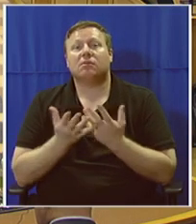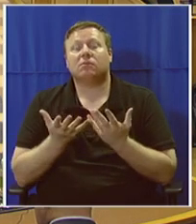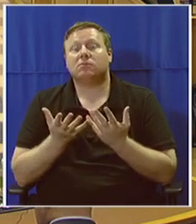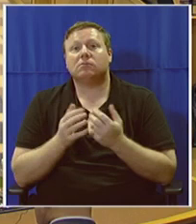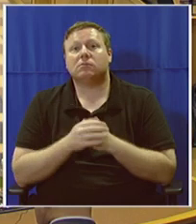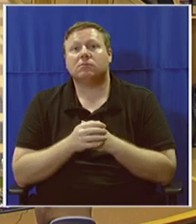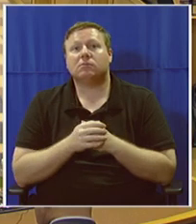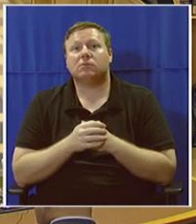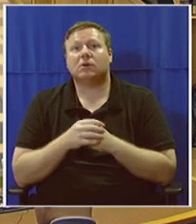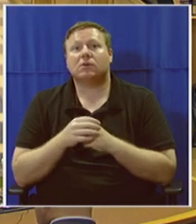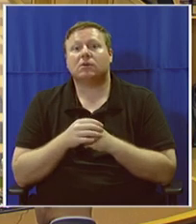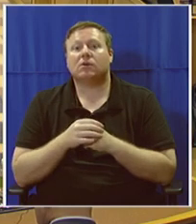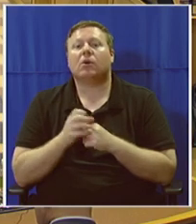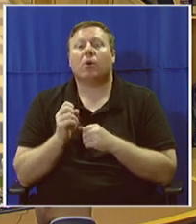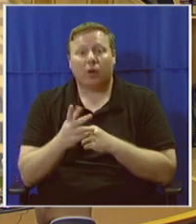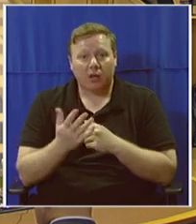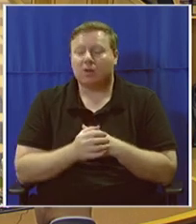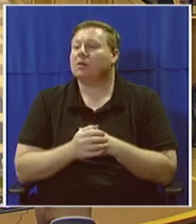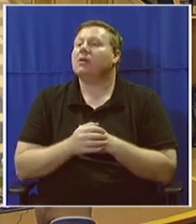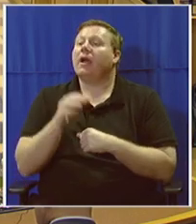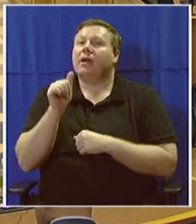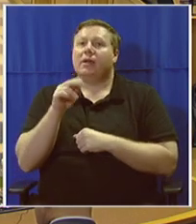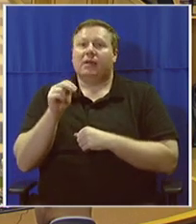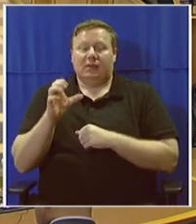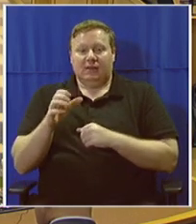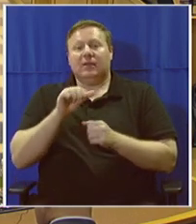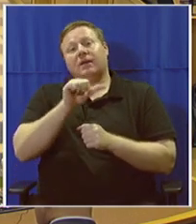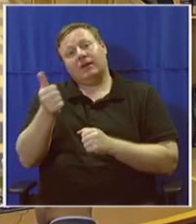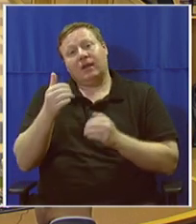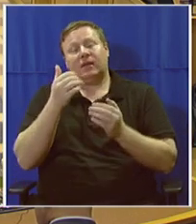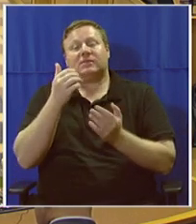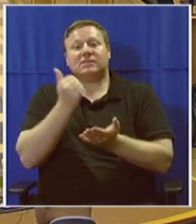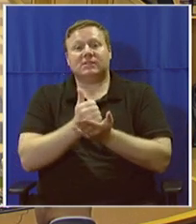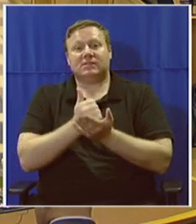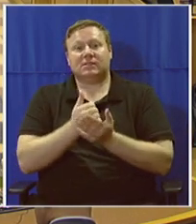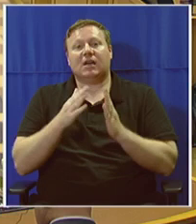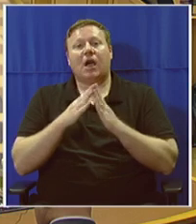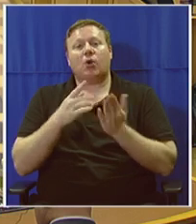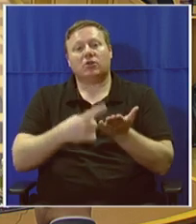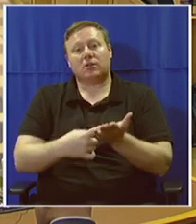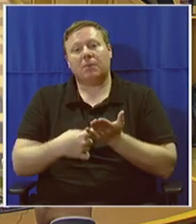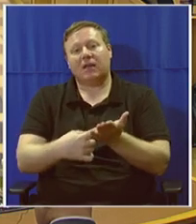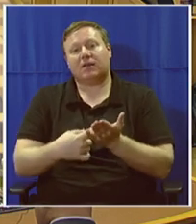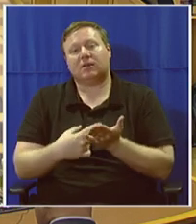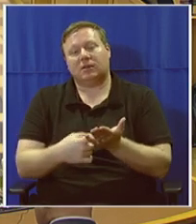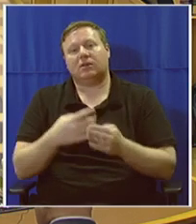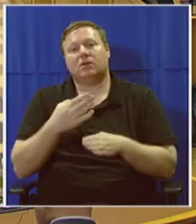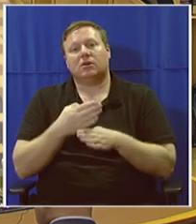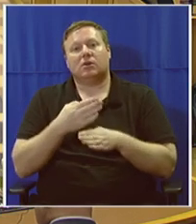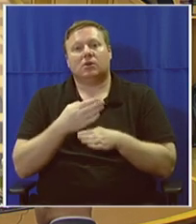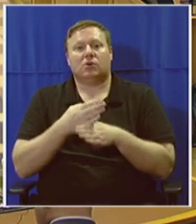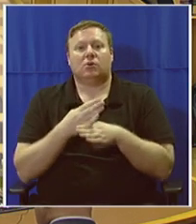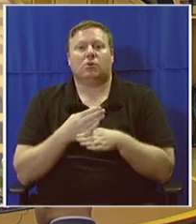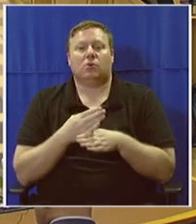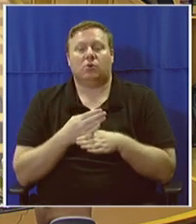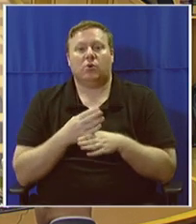I move on behalf of the ANC that in its next sitting, the House debates working together towards a financially